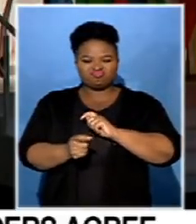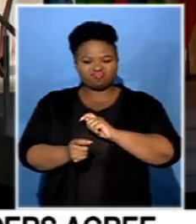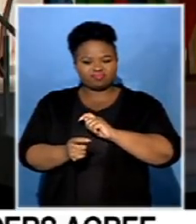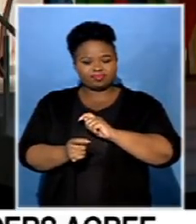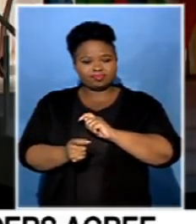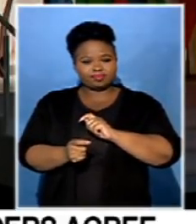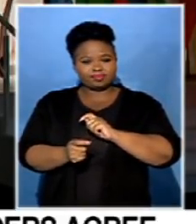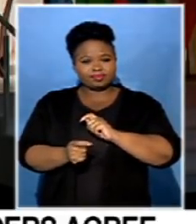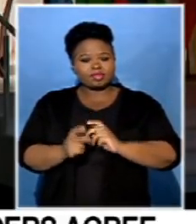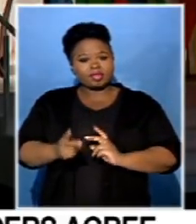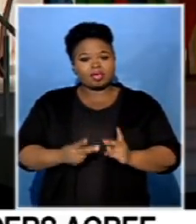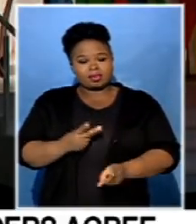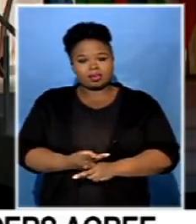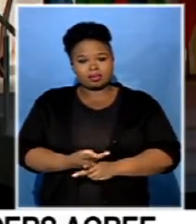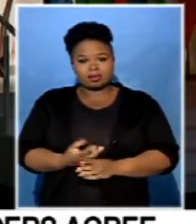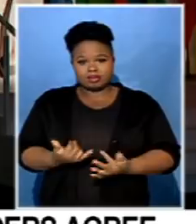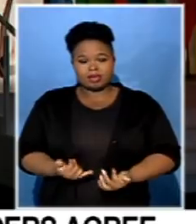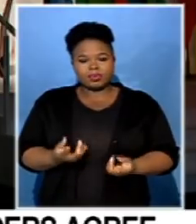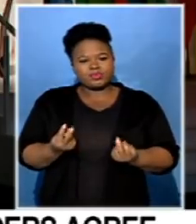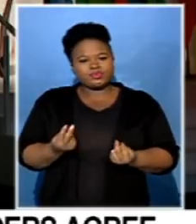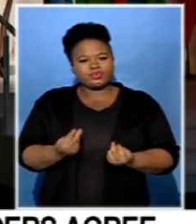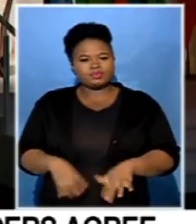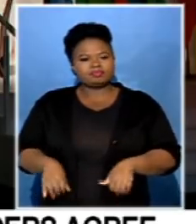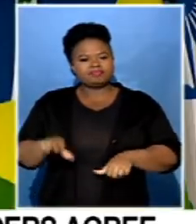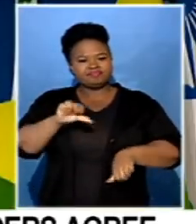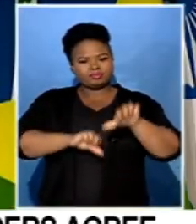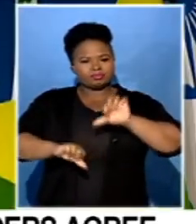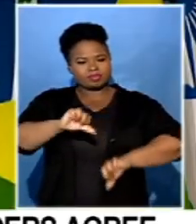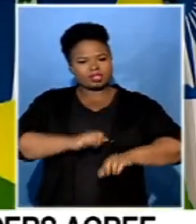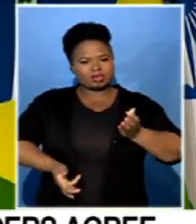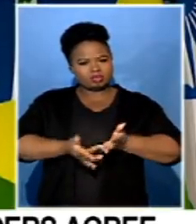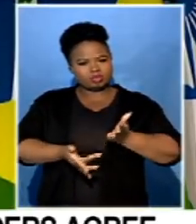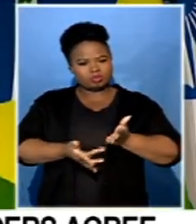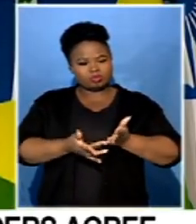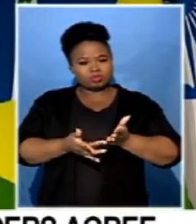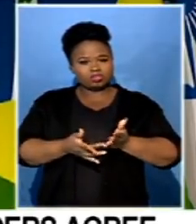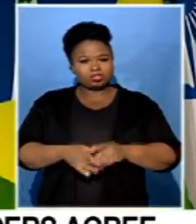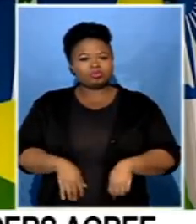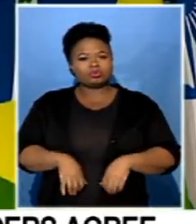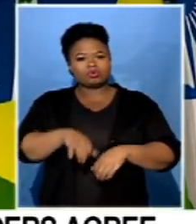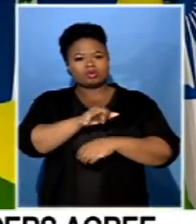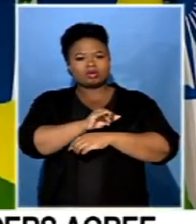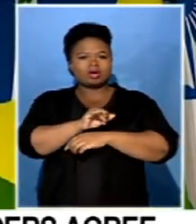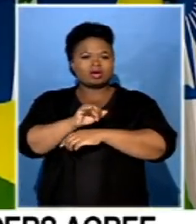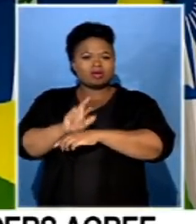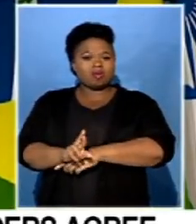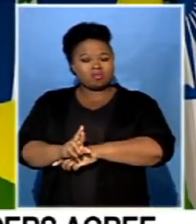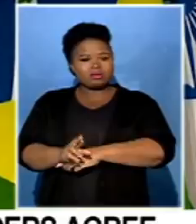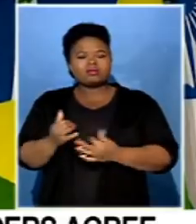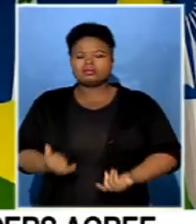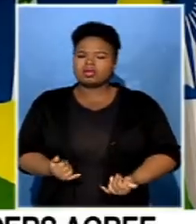In the unfolding new round of scientific and technological revolution and industrial transformation, new things